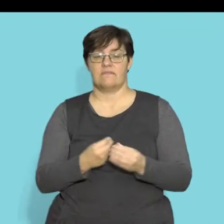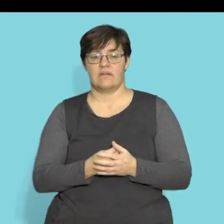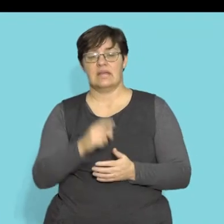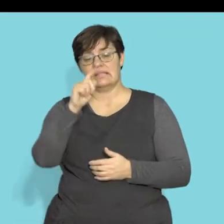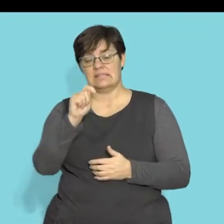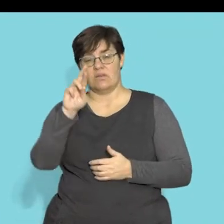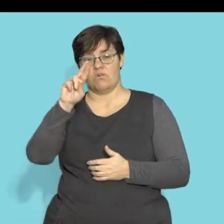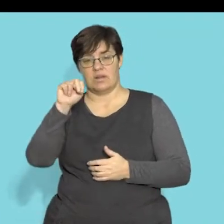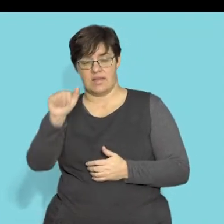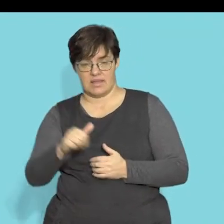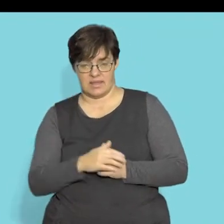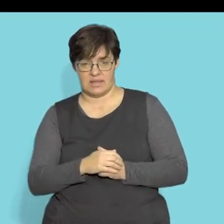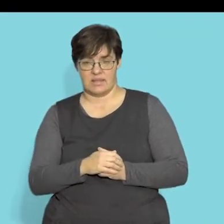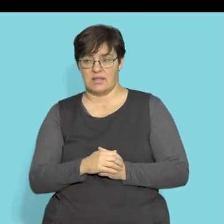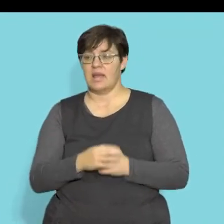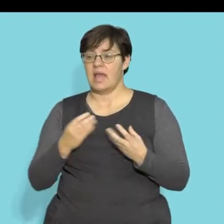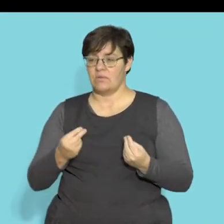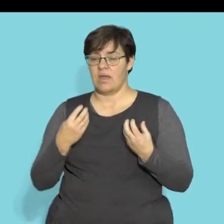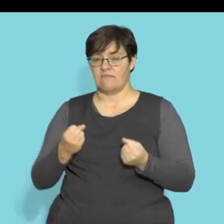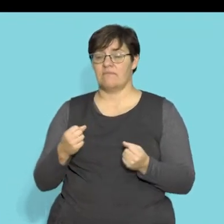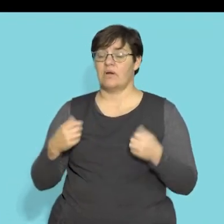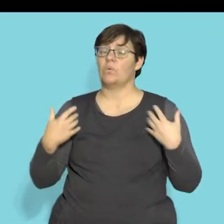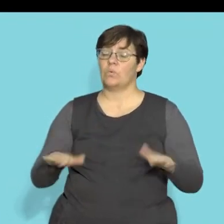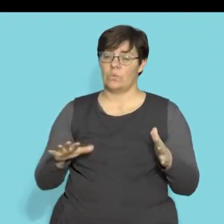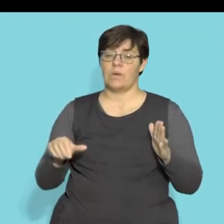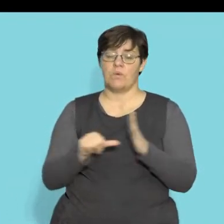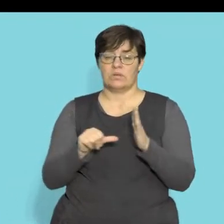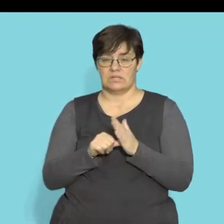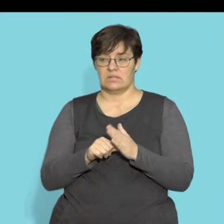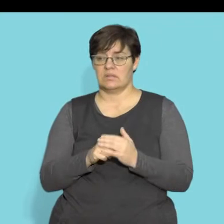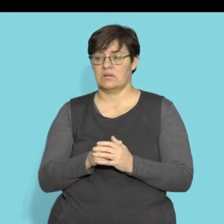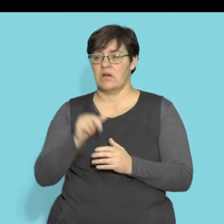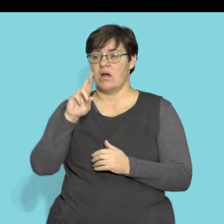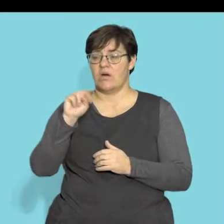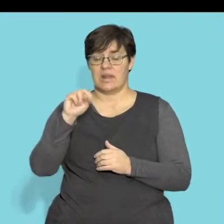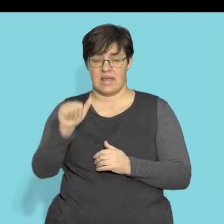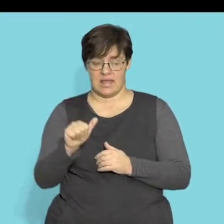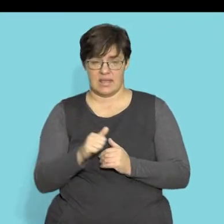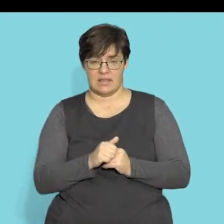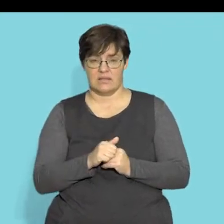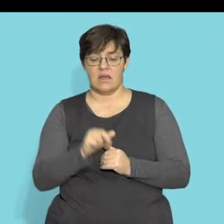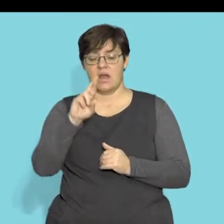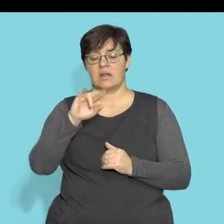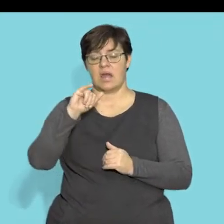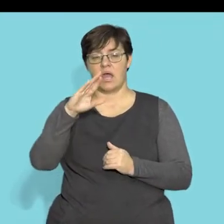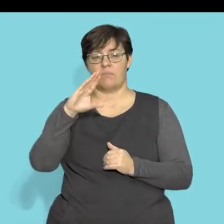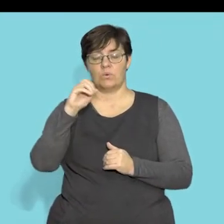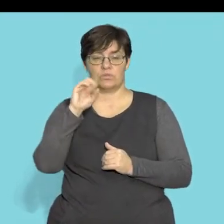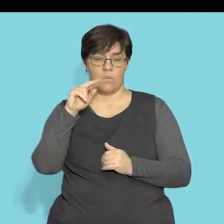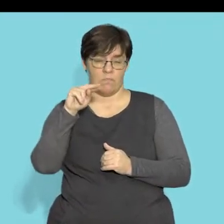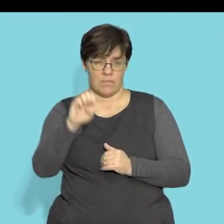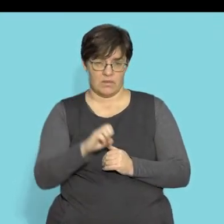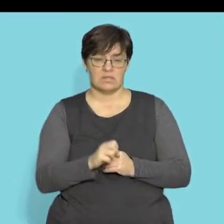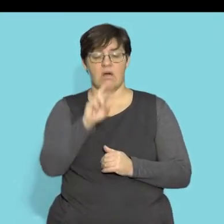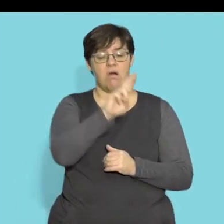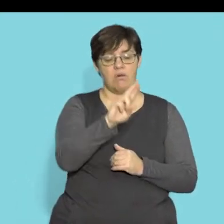we've got tRNA, and finally we have a very important RNA which we often refer to as ribosome, but that's